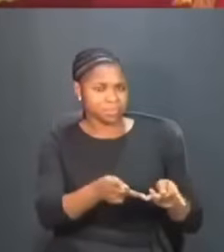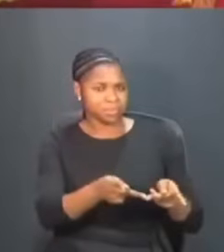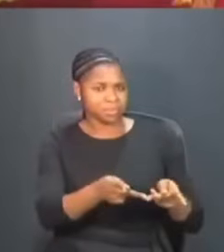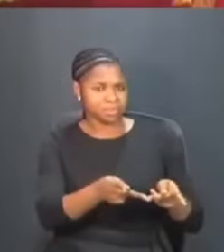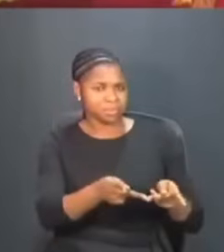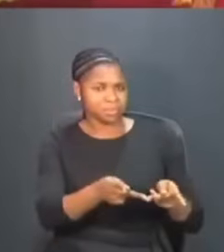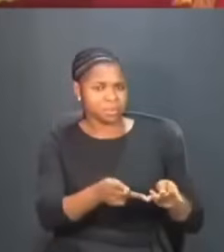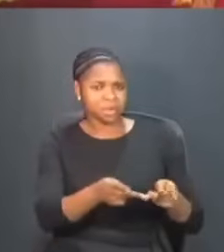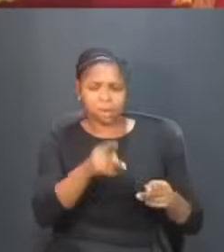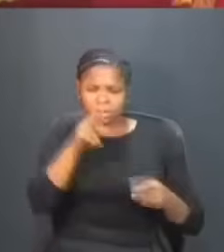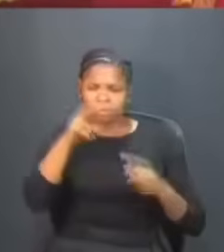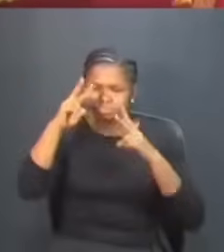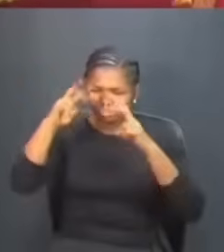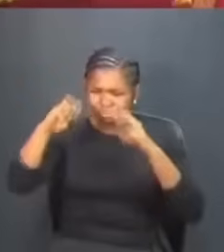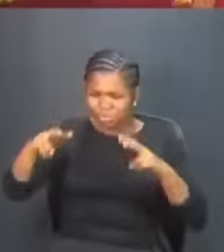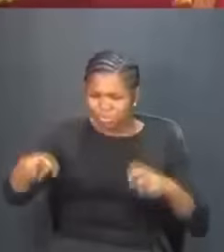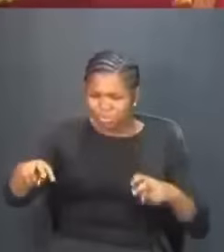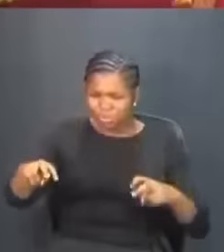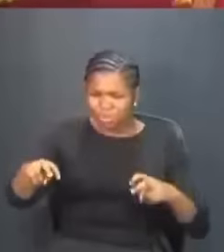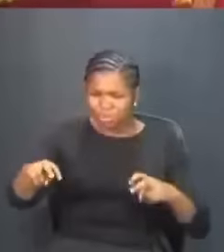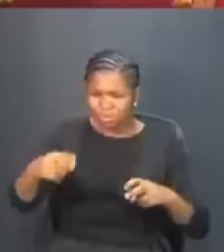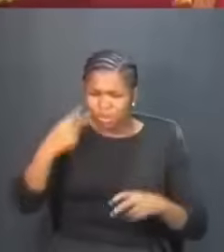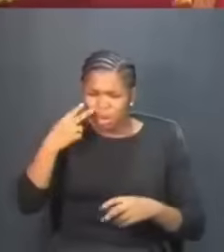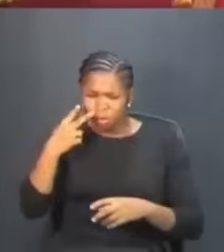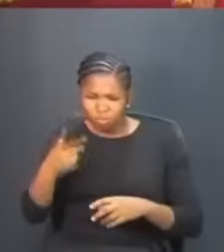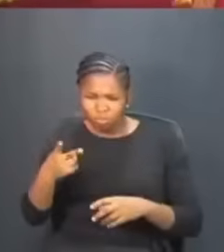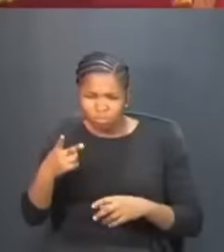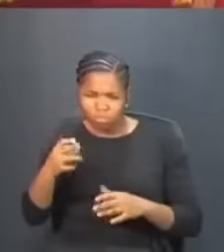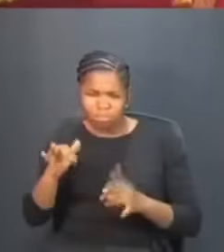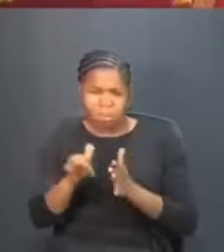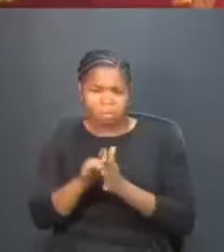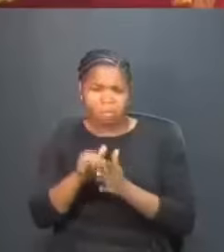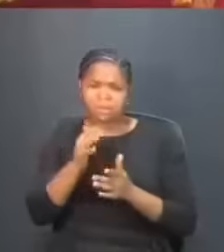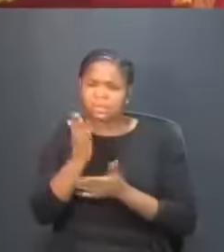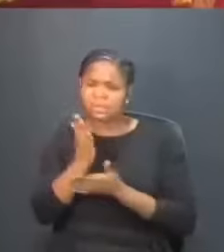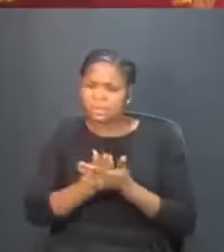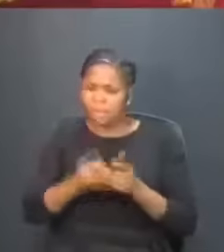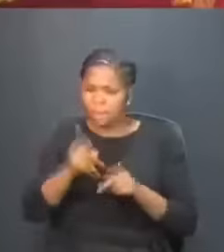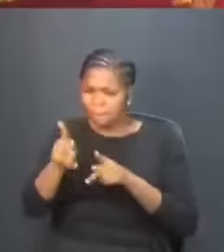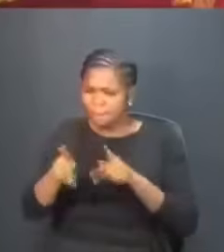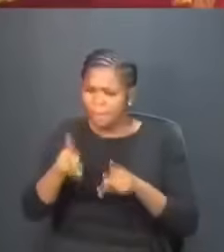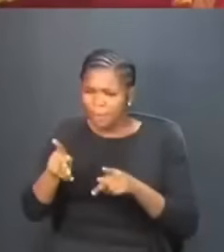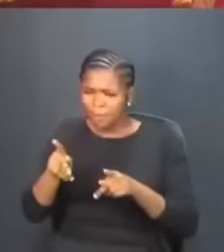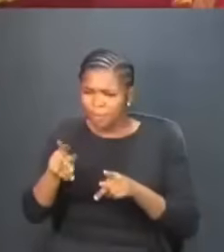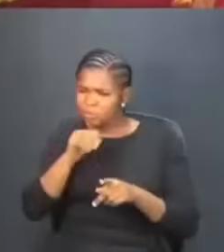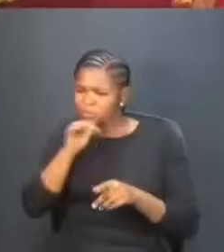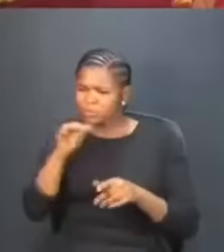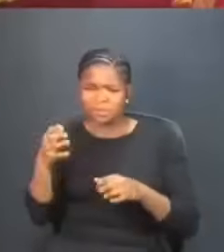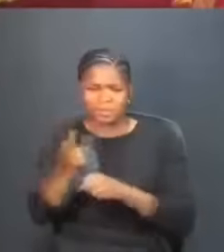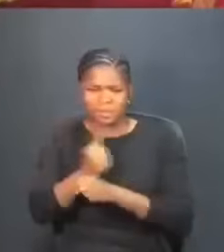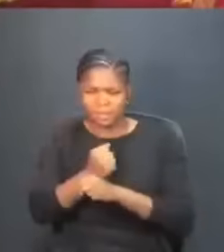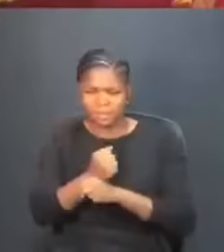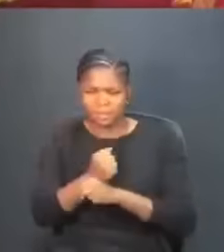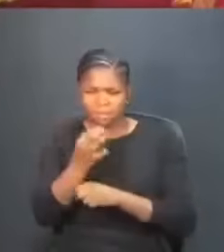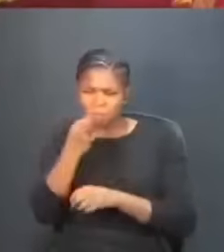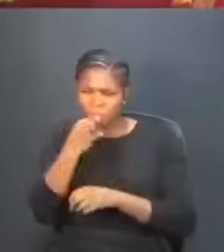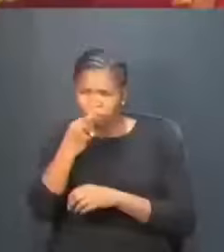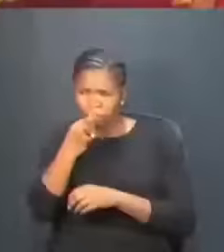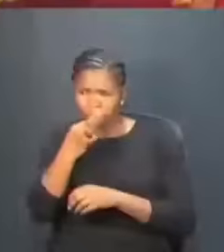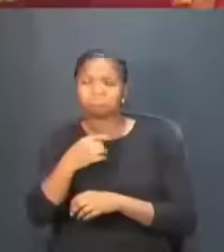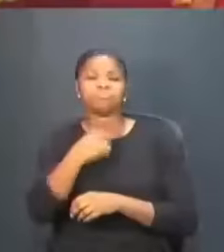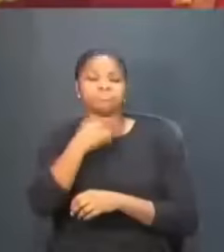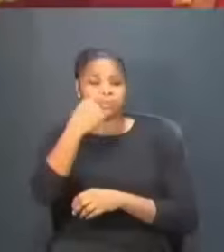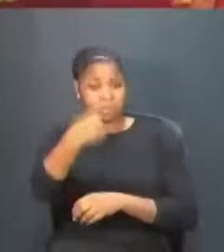fact that some people are food insecure, indicate to us the locations so that we go to our